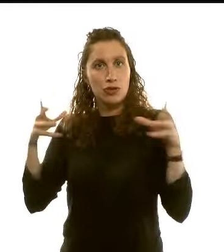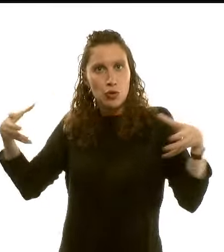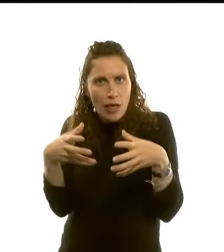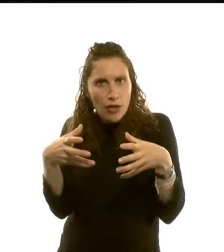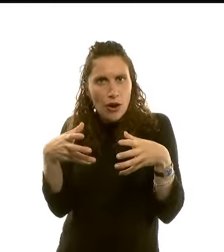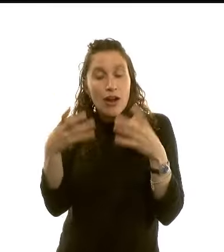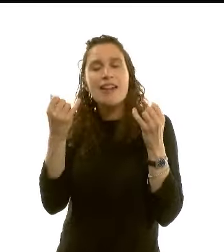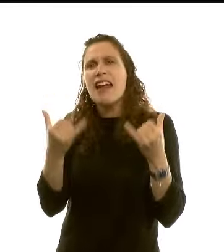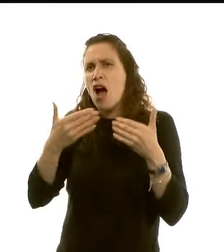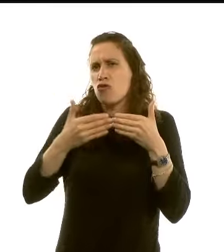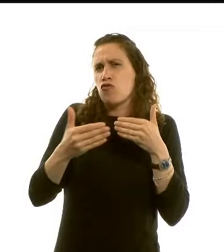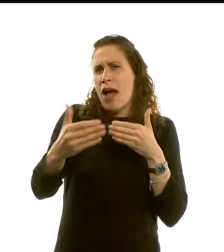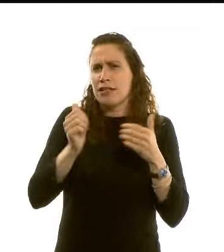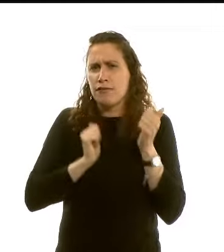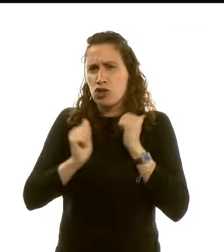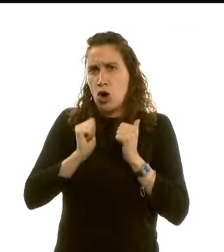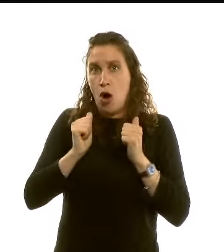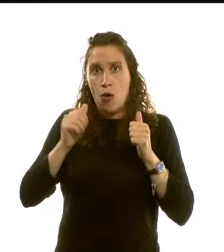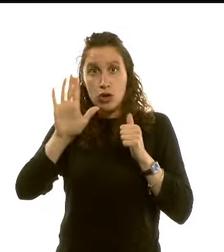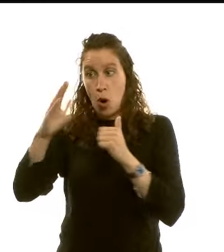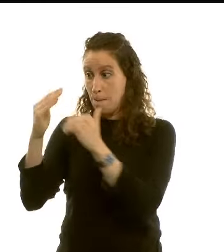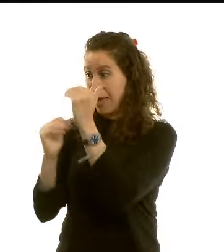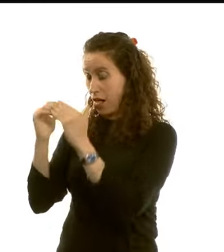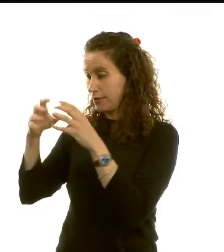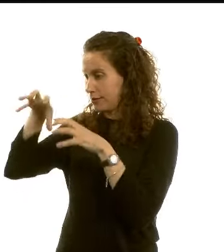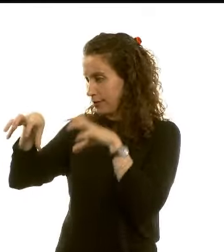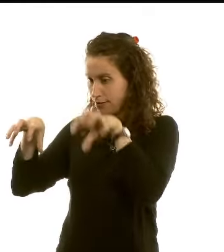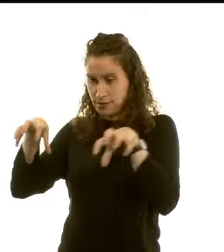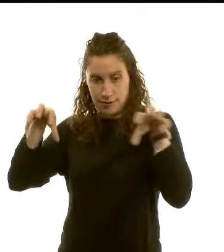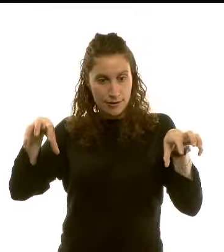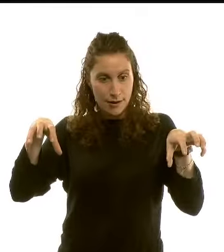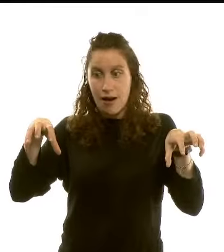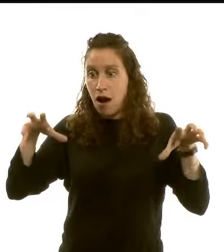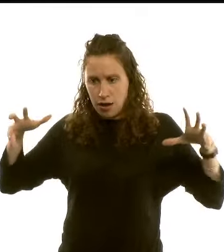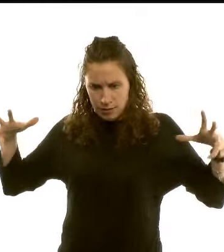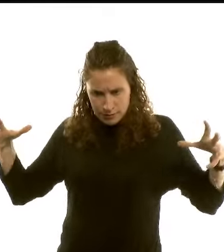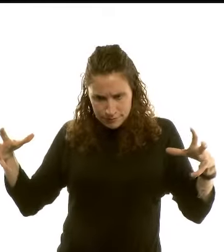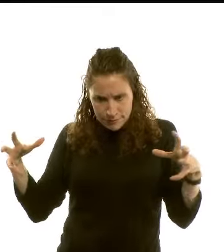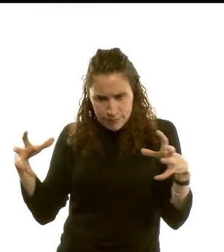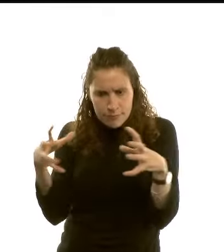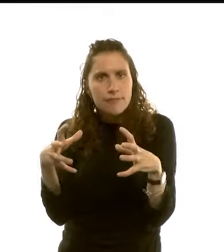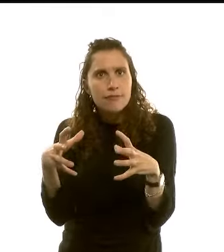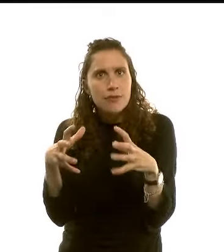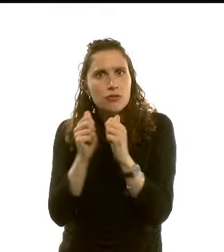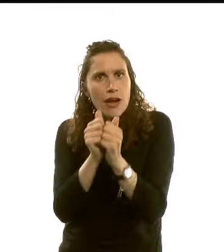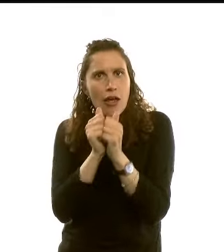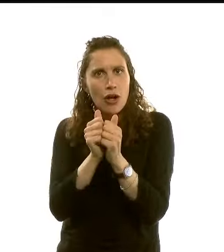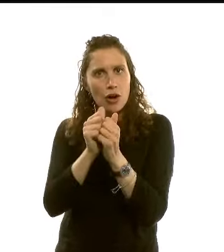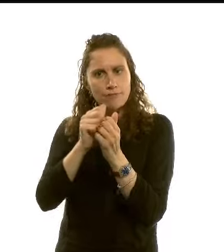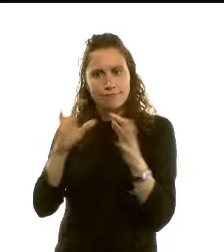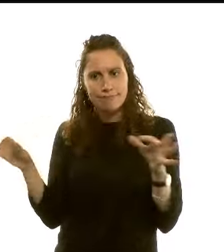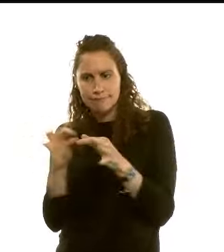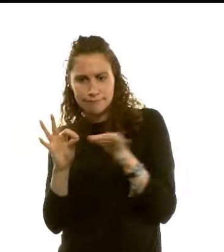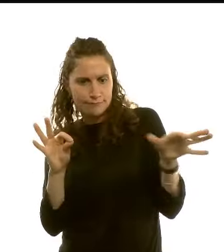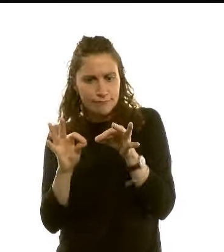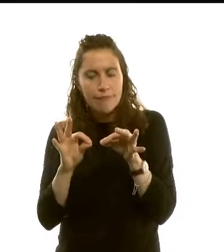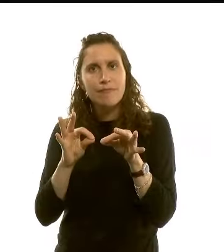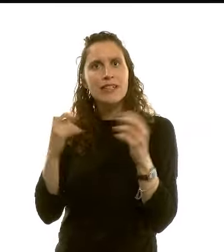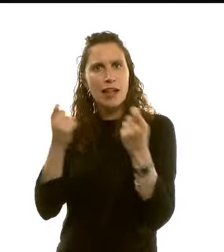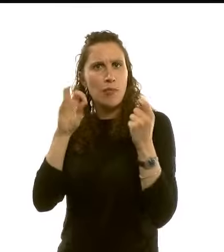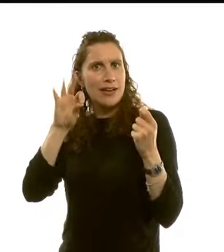the rest of the show to bring all your builds together into one final creation that celebrates 90 years of LEGO play.